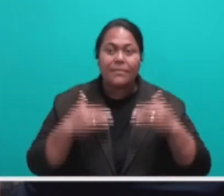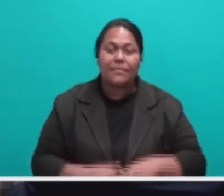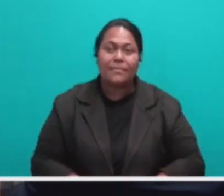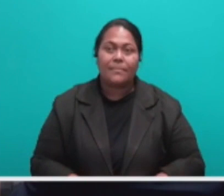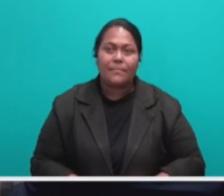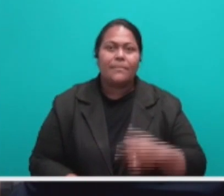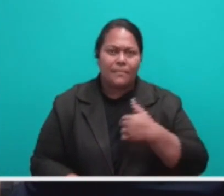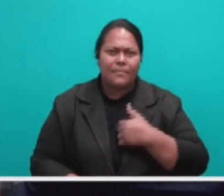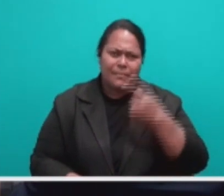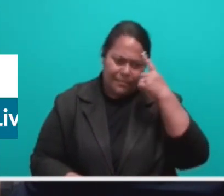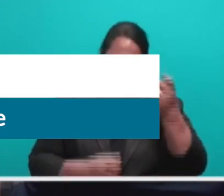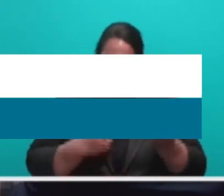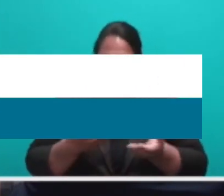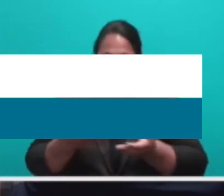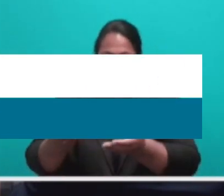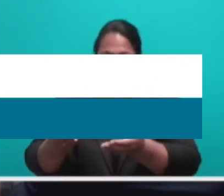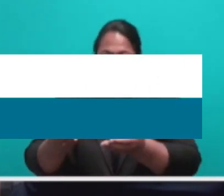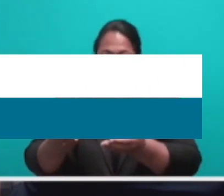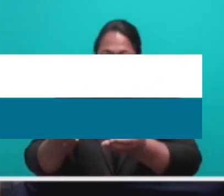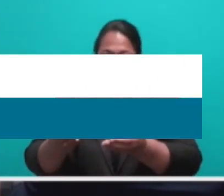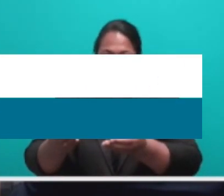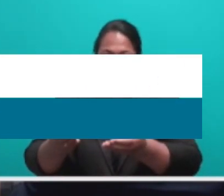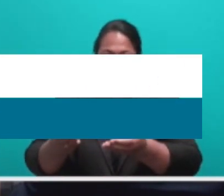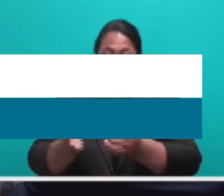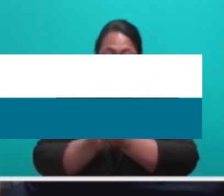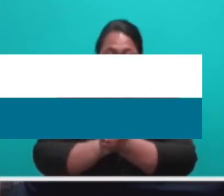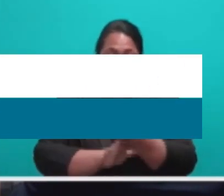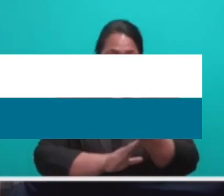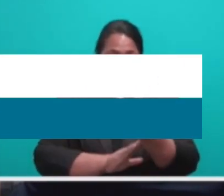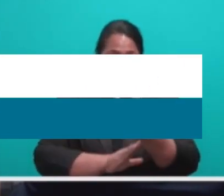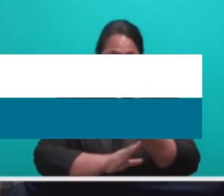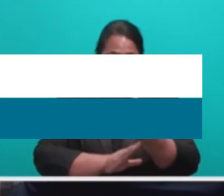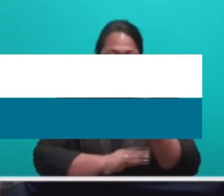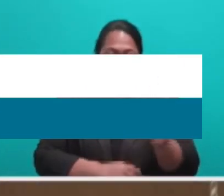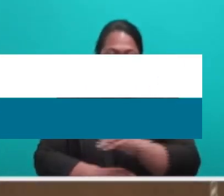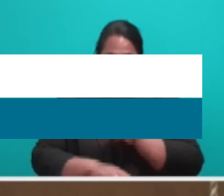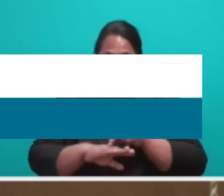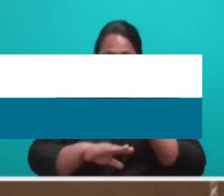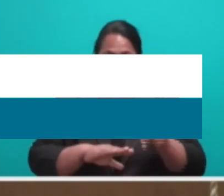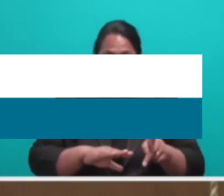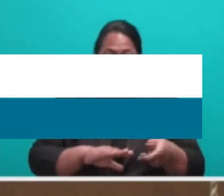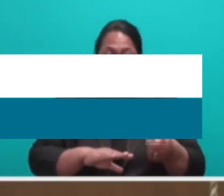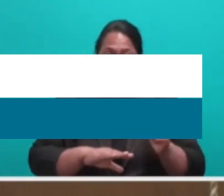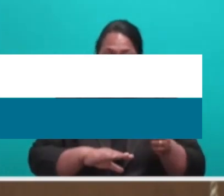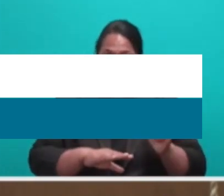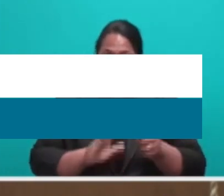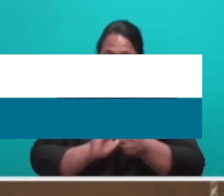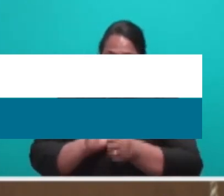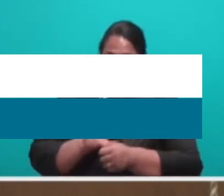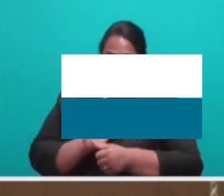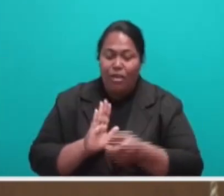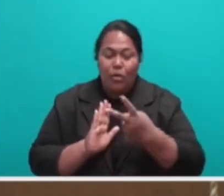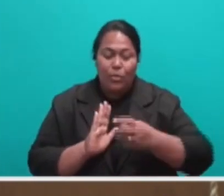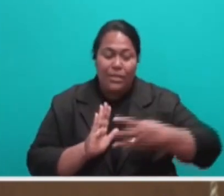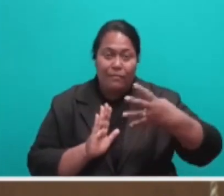I beg to move that pursuant to Section 13 of the Parliamentary Remuneration Act of